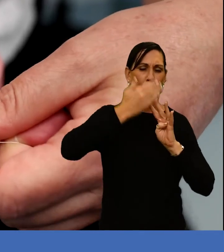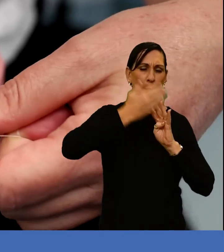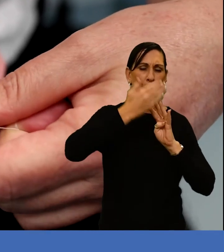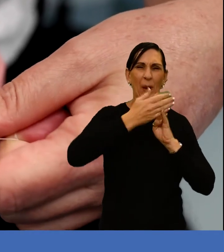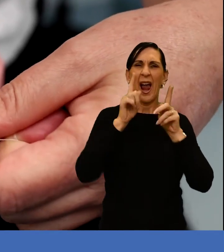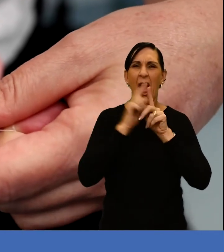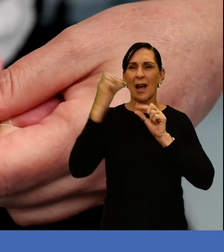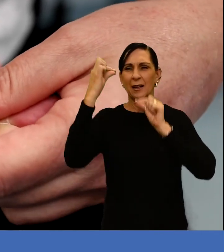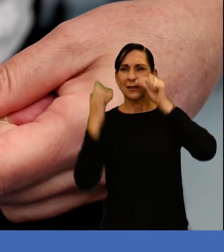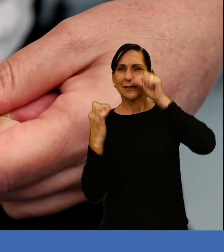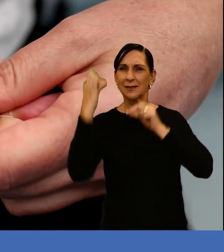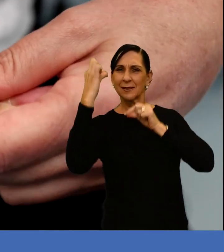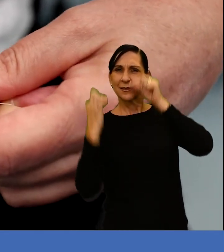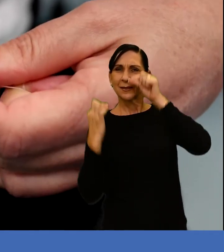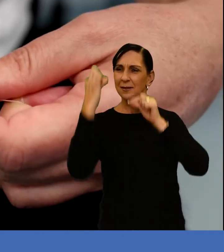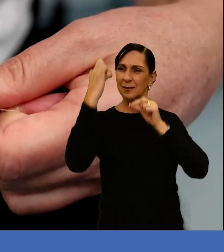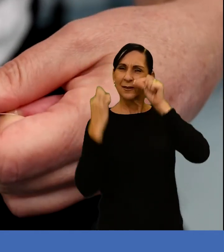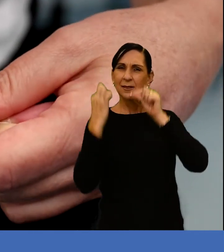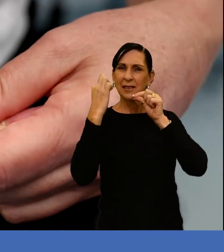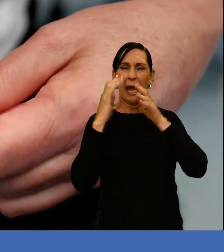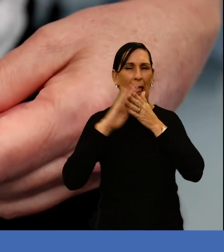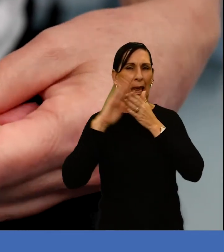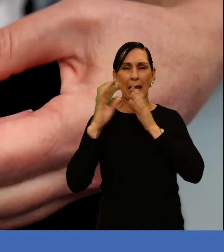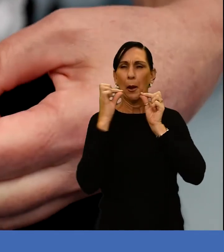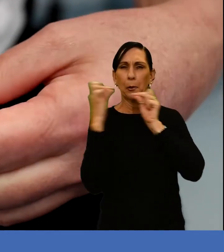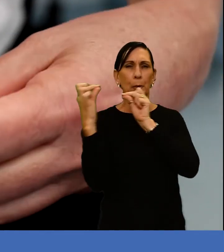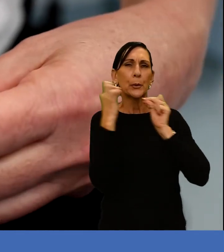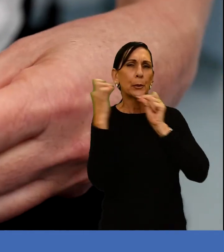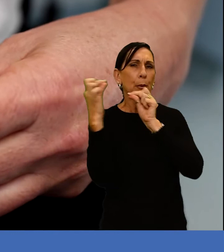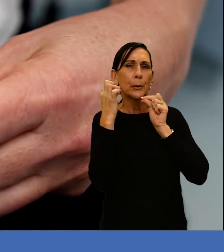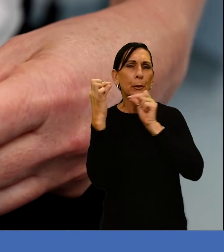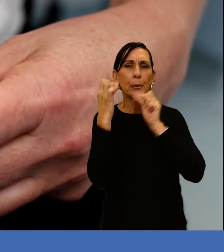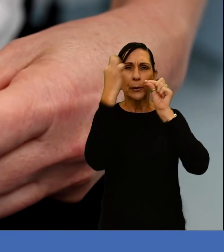each tooth. Okay, so it's sort of like a seesaw motion,